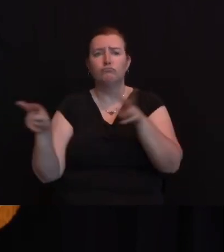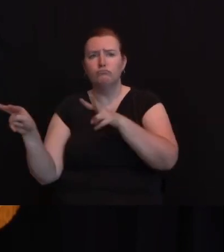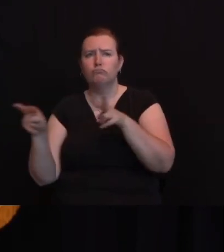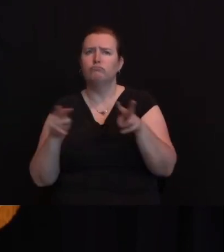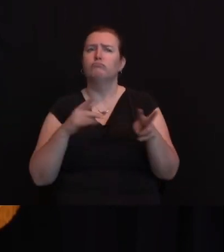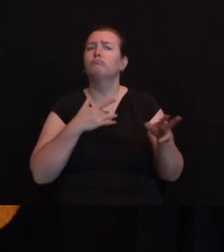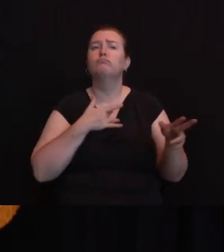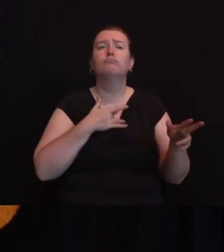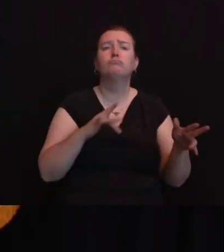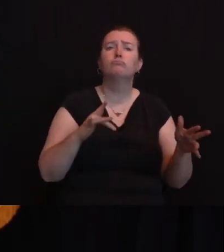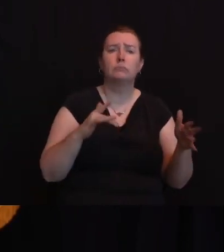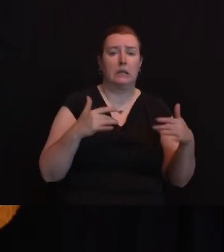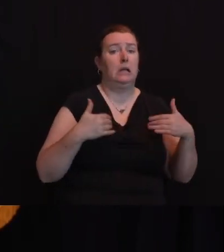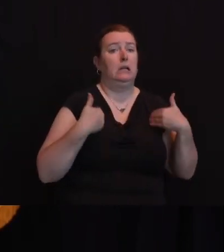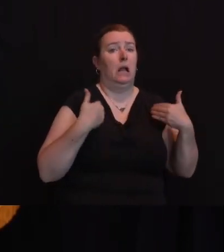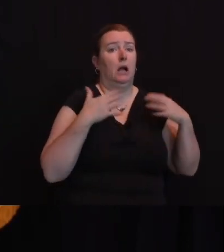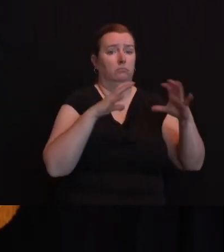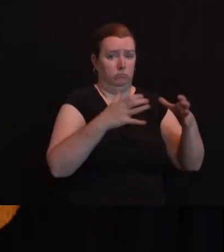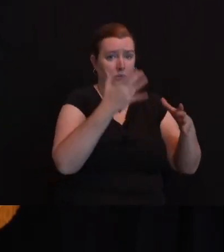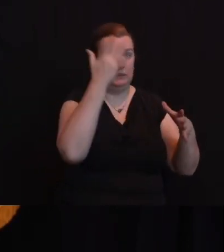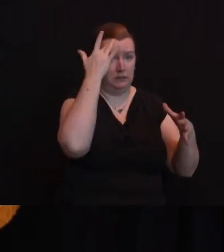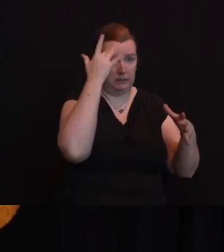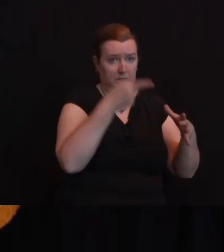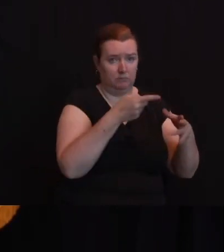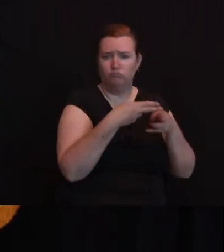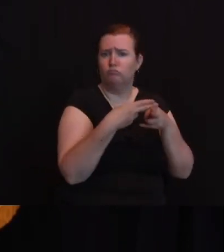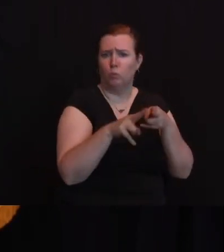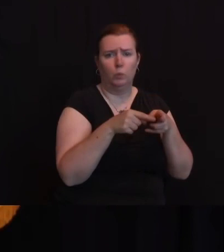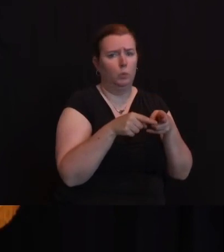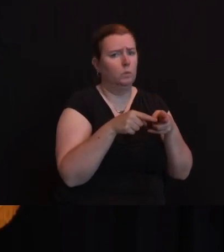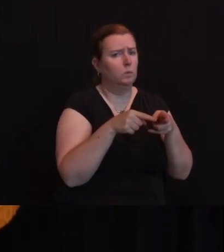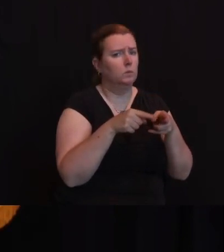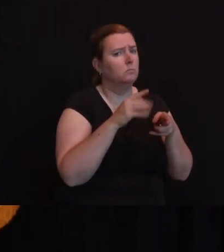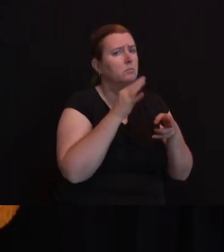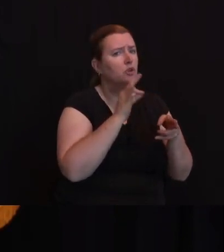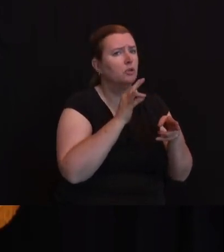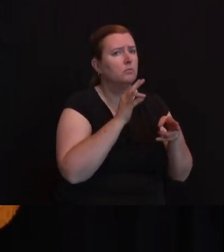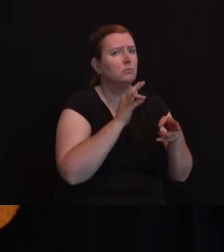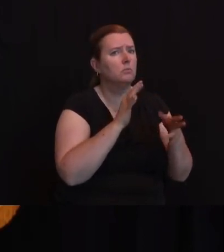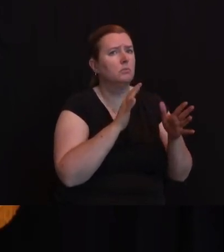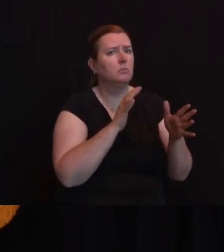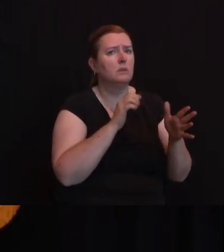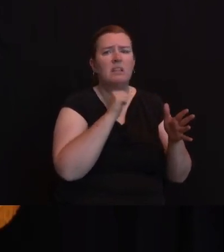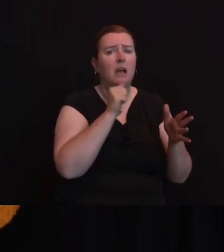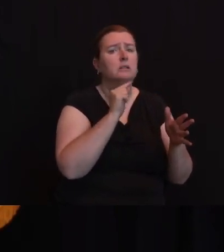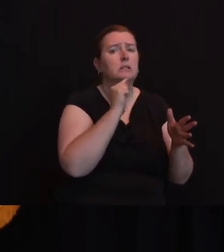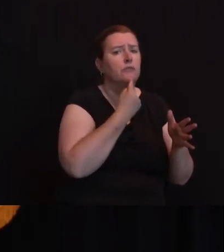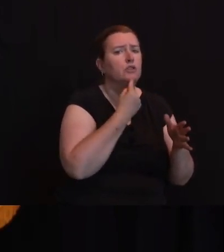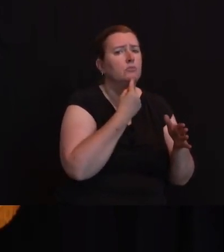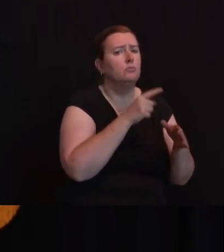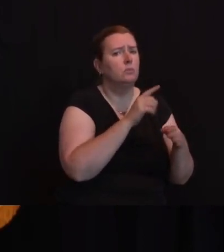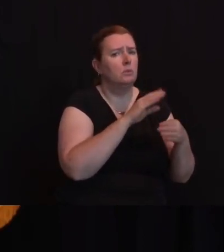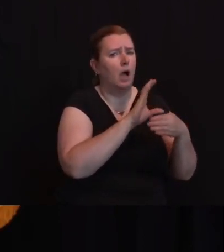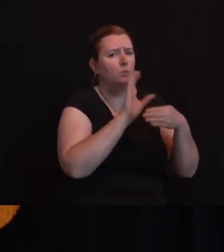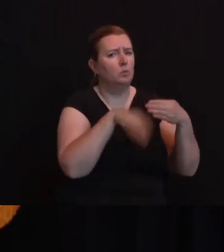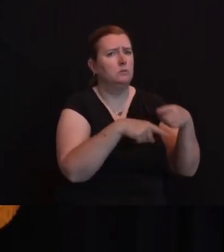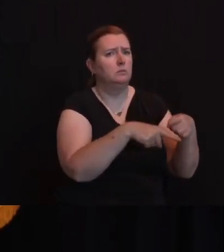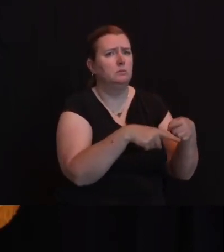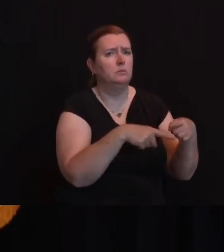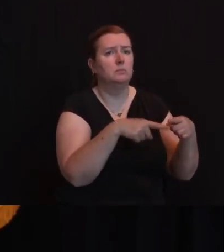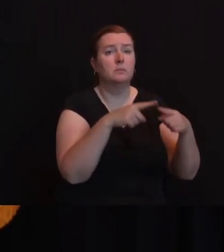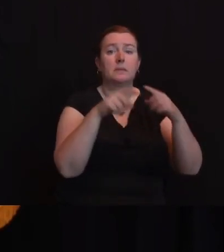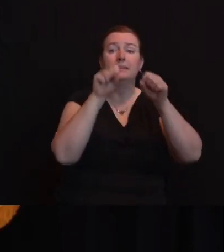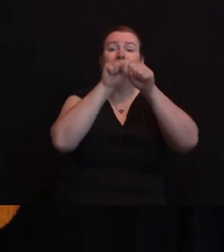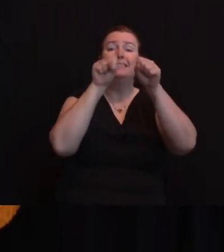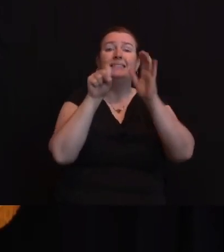younger population getting ill, which in the short term is good. They're less likely to have serious outcomes. However, for the state as a whole, it is very concerning